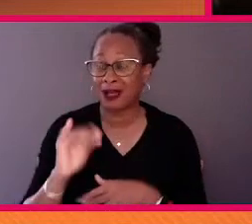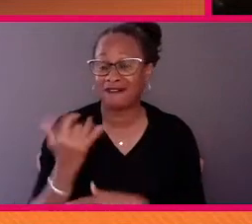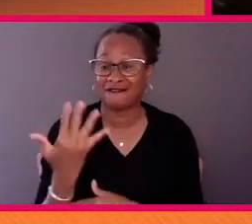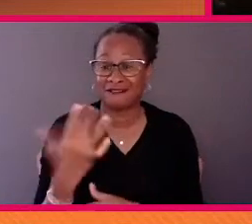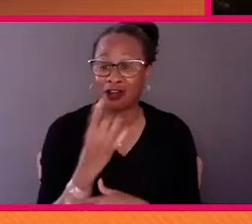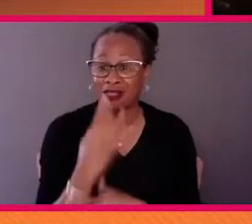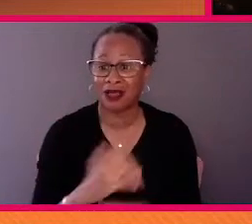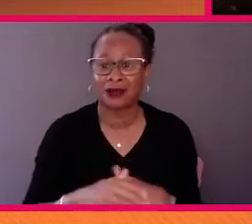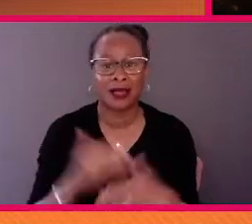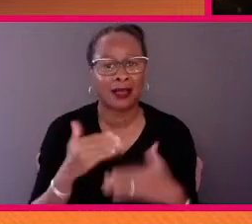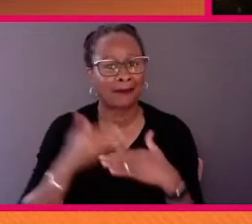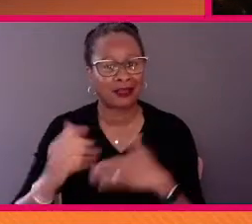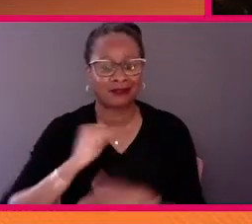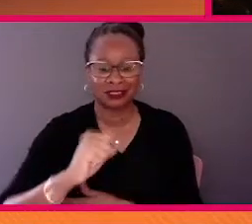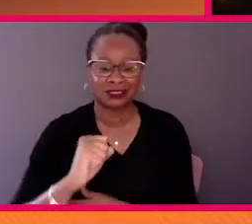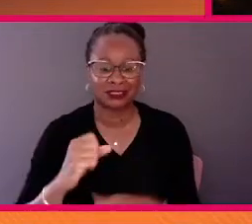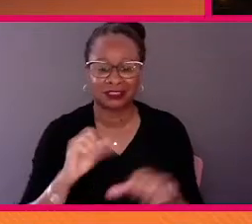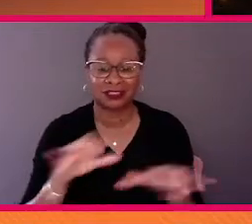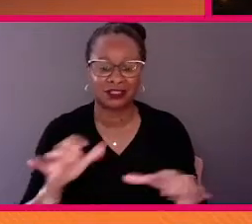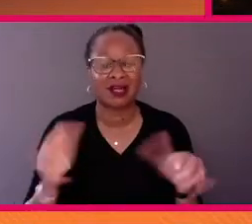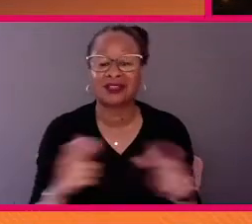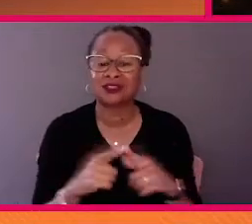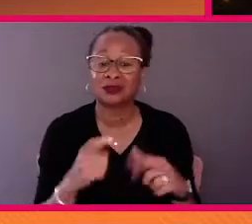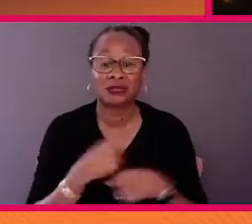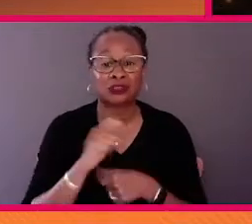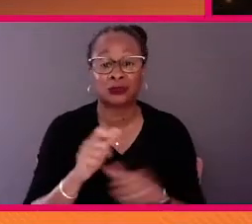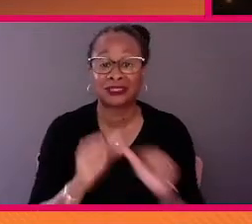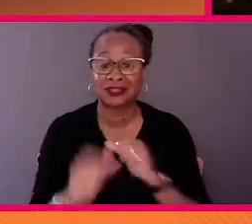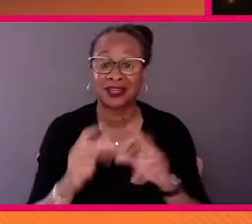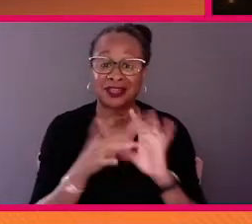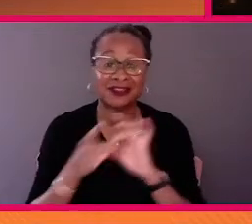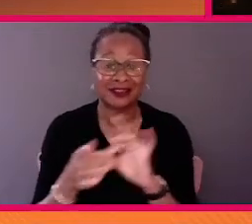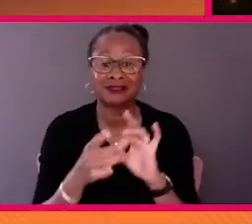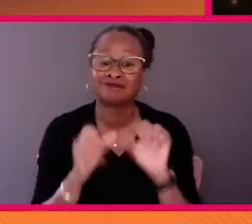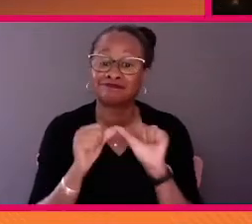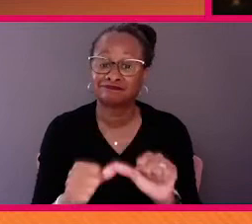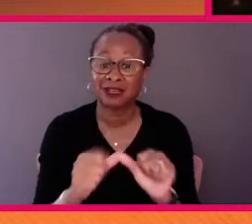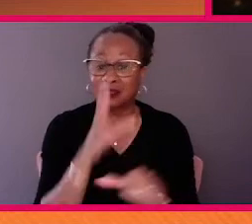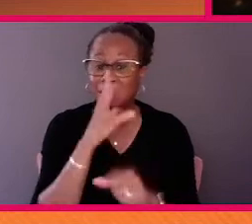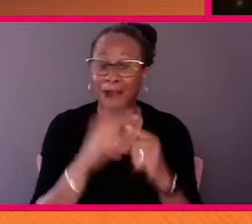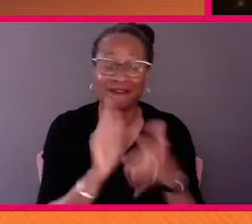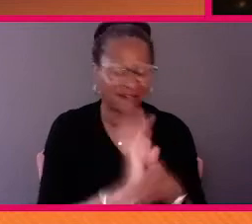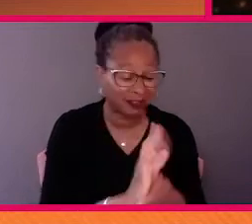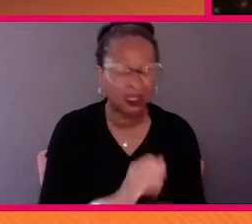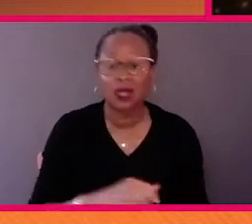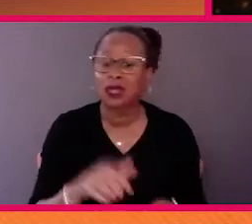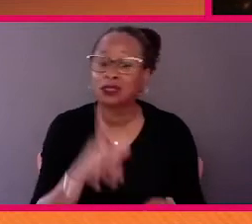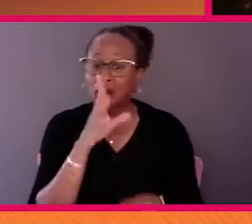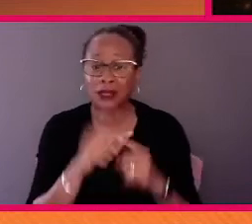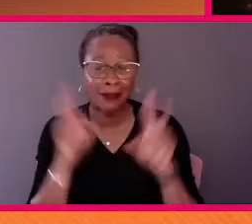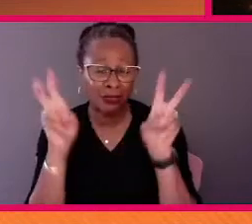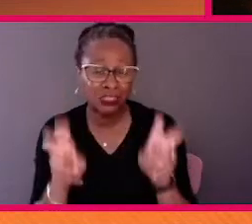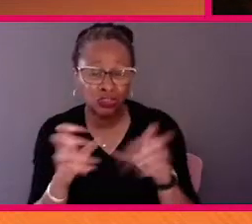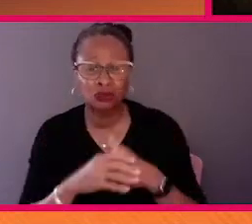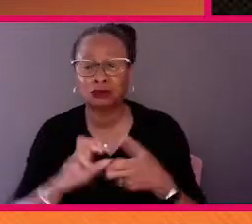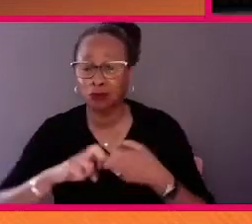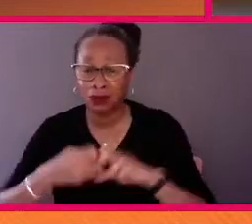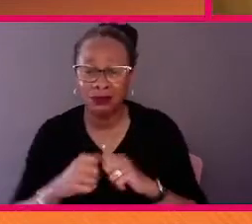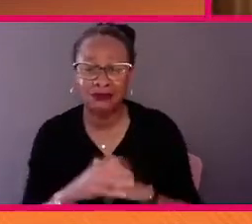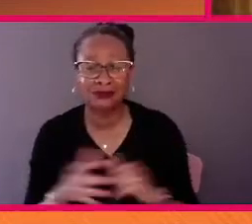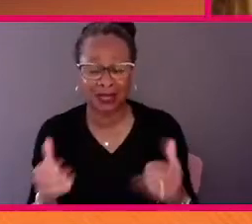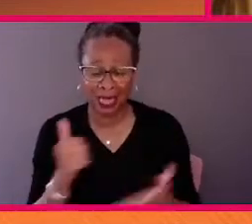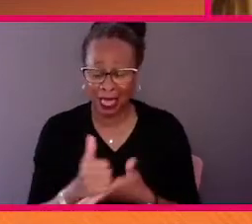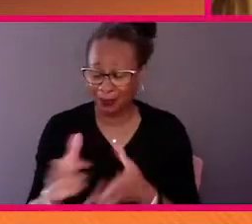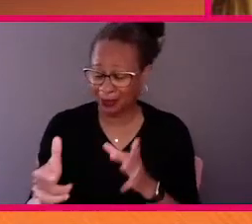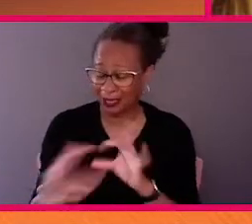and keep people talking about films or talking about issues, connecting our filmmakers and other filmmakers together.